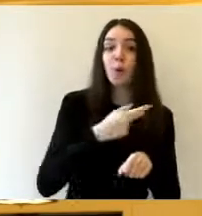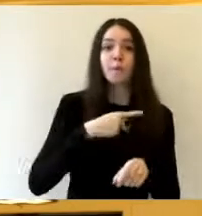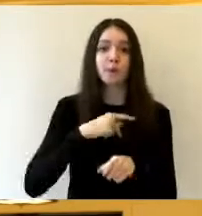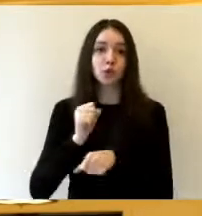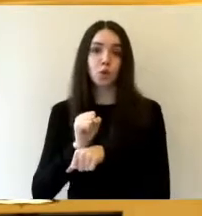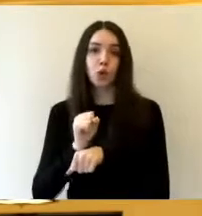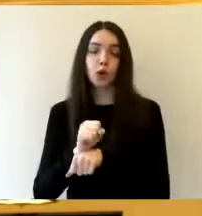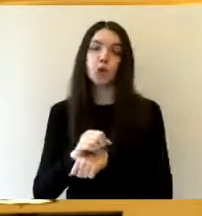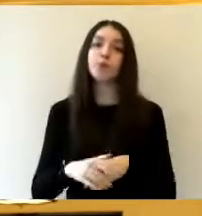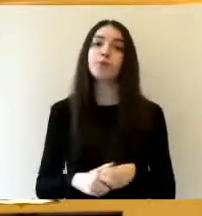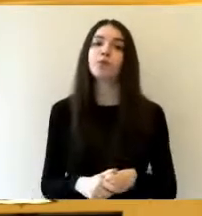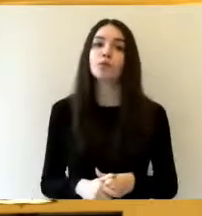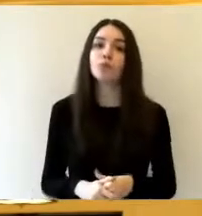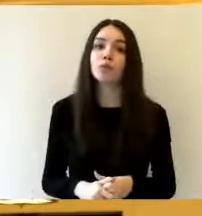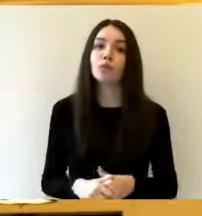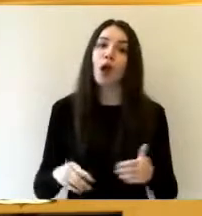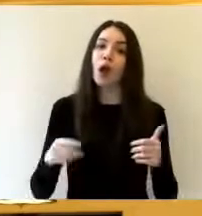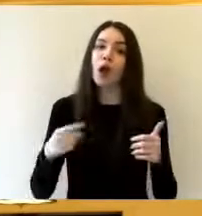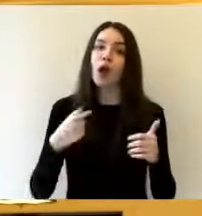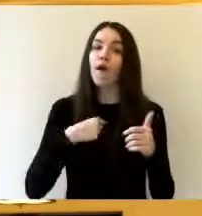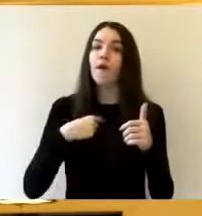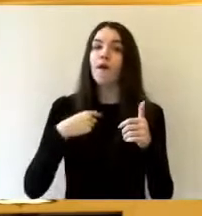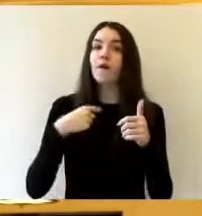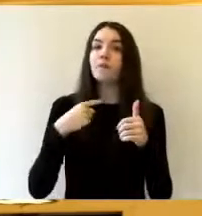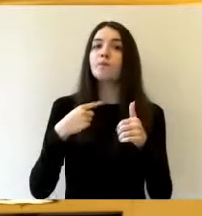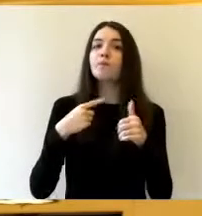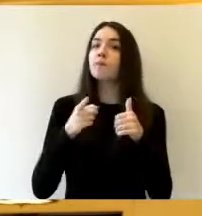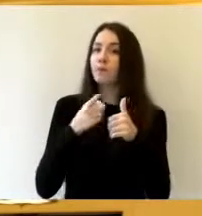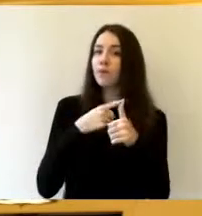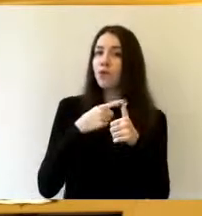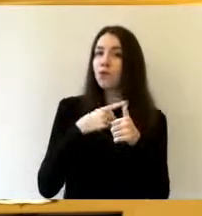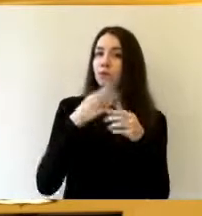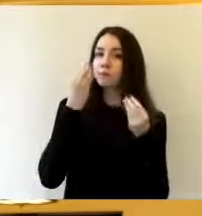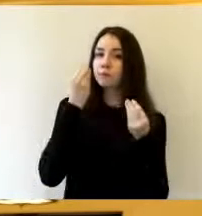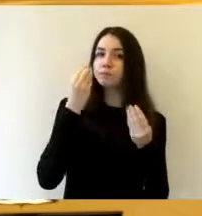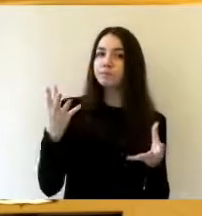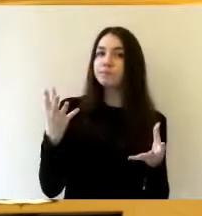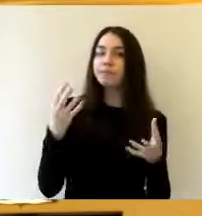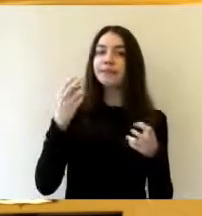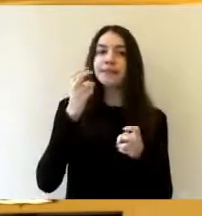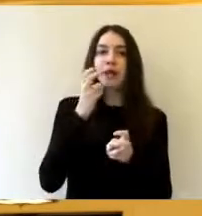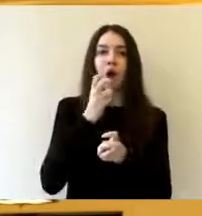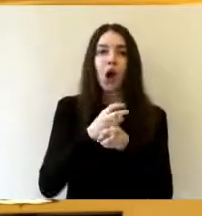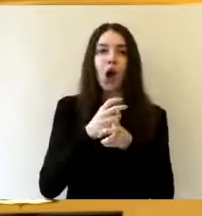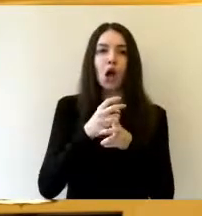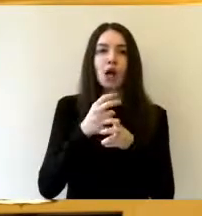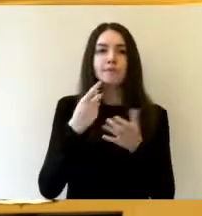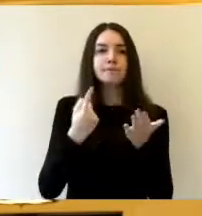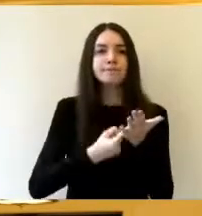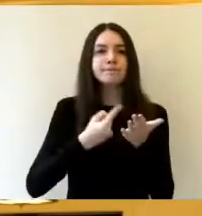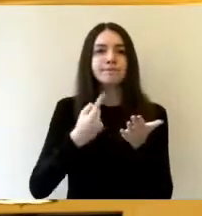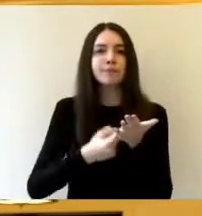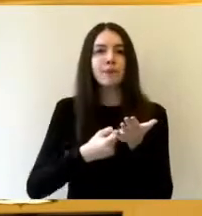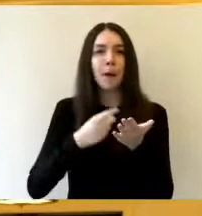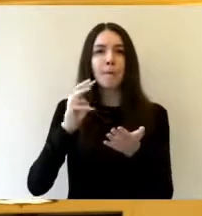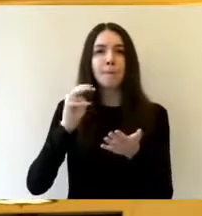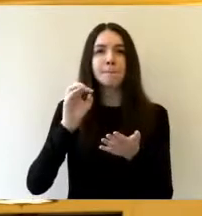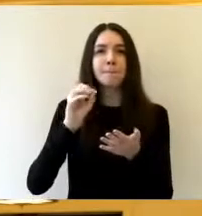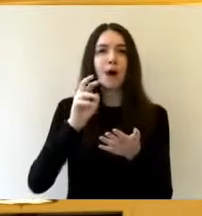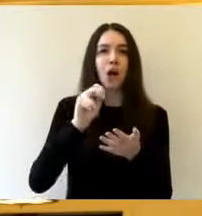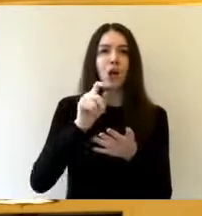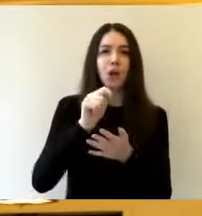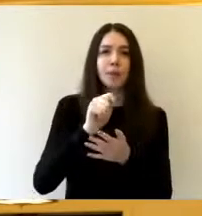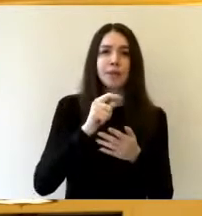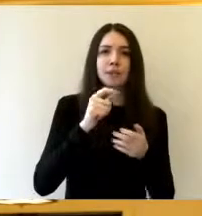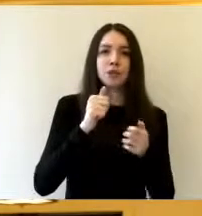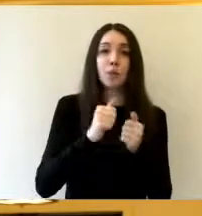semantic housekeeping right off the bat. It's very difficult to talk about monuments without talking about memorials. And the fact